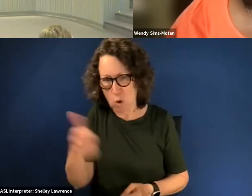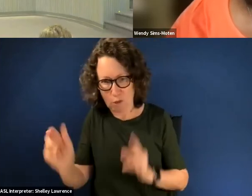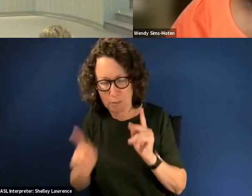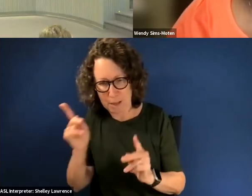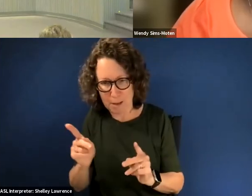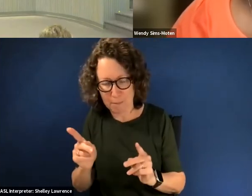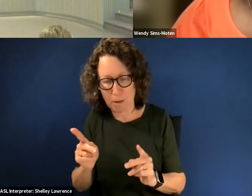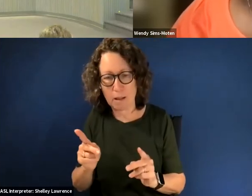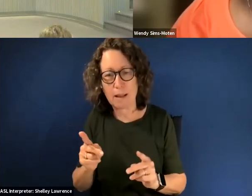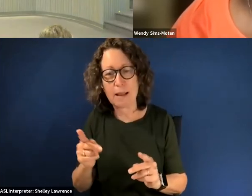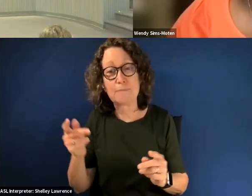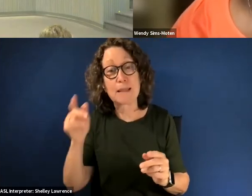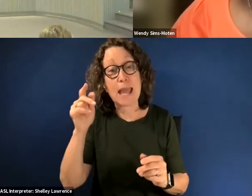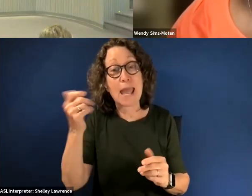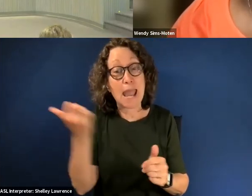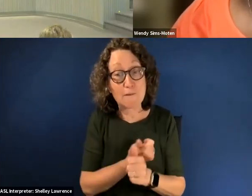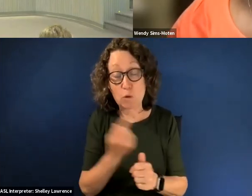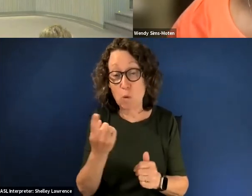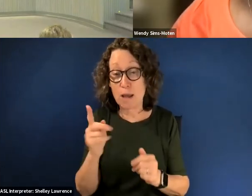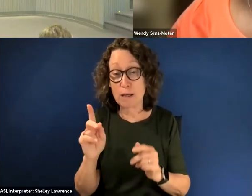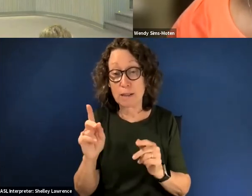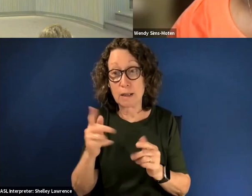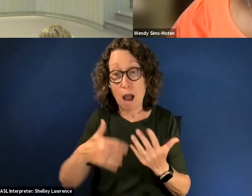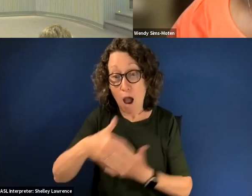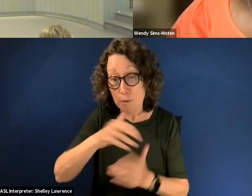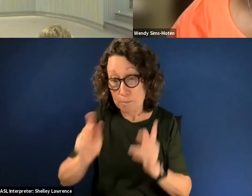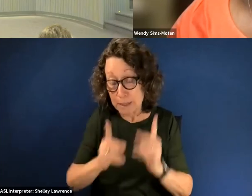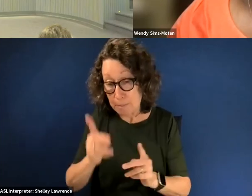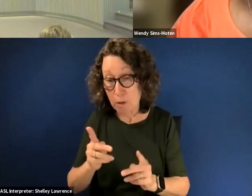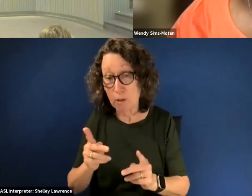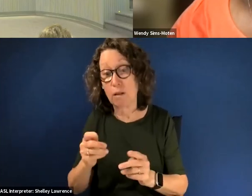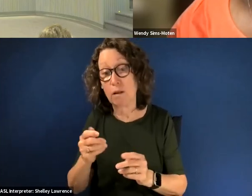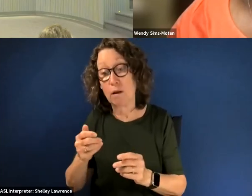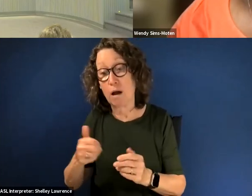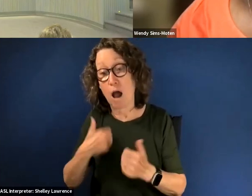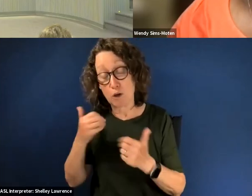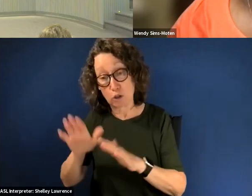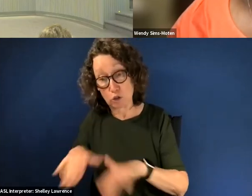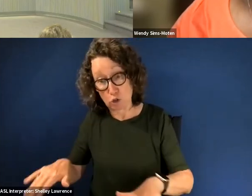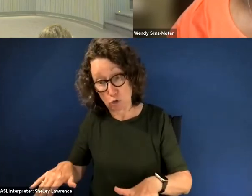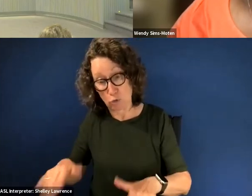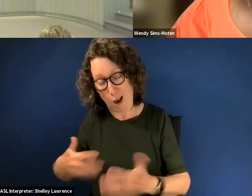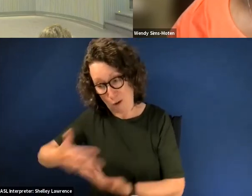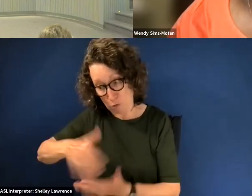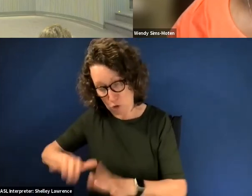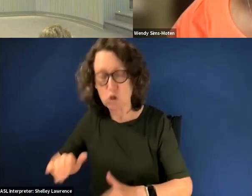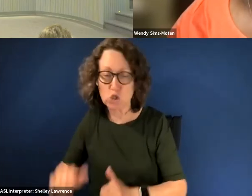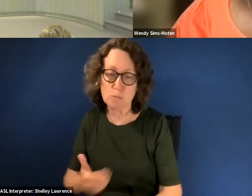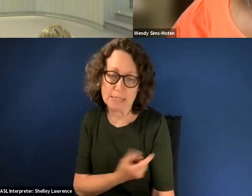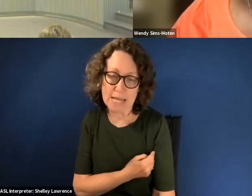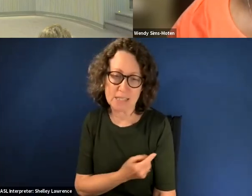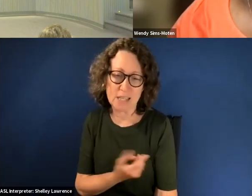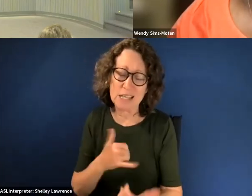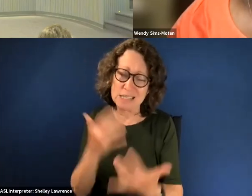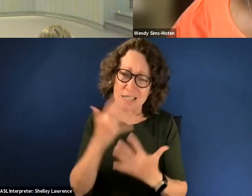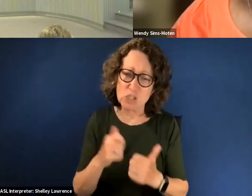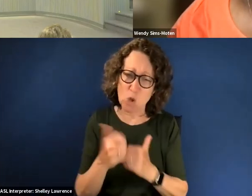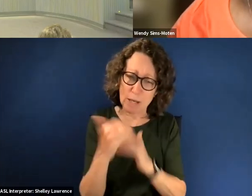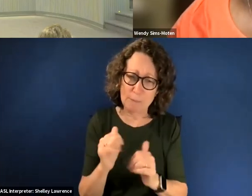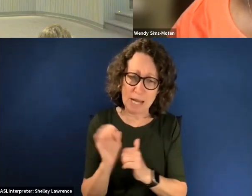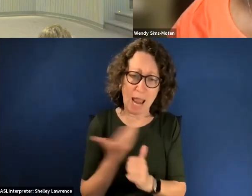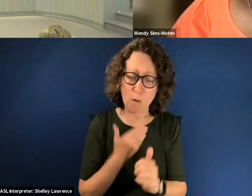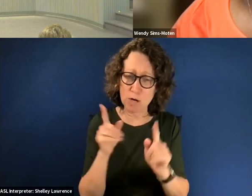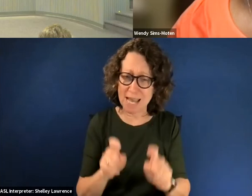Therefore, everyone who is around our unvaccinated and vulnerable children must be tested. It saddens me that we're still so limited in our